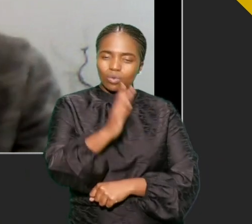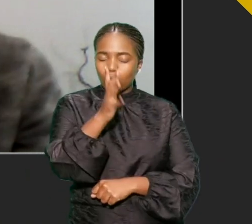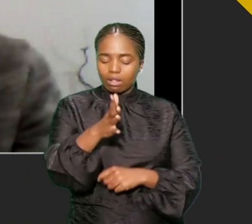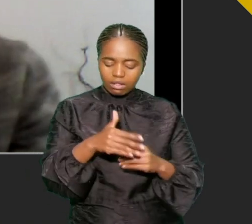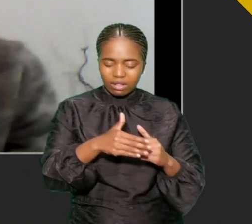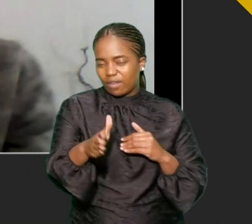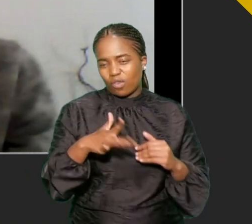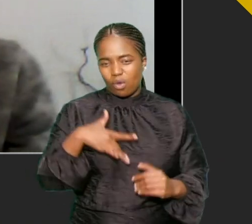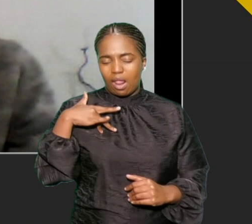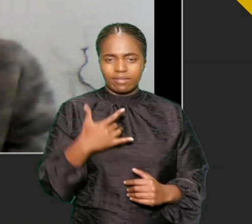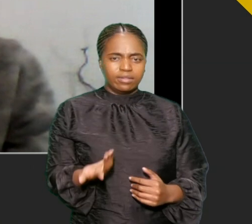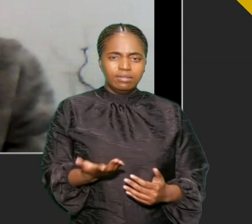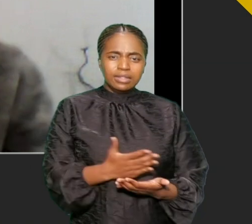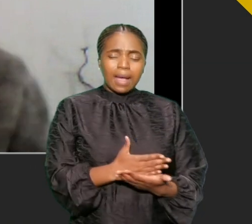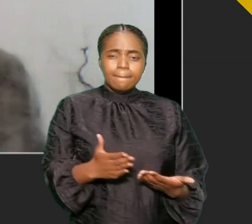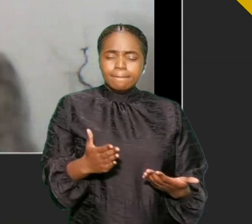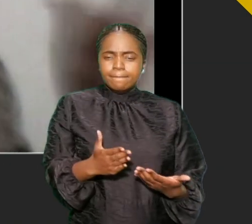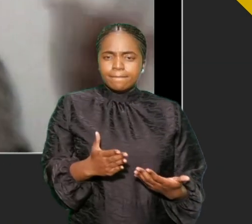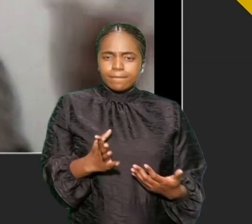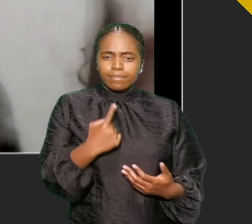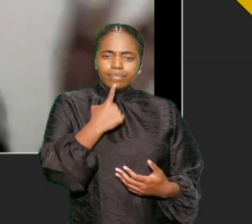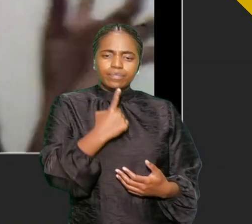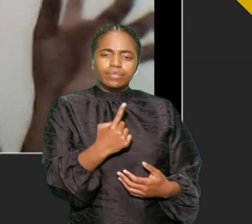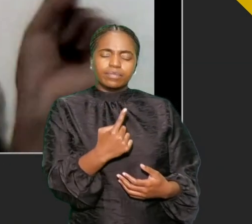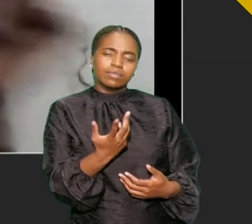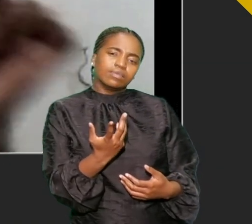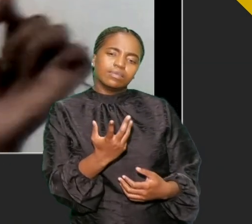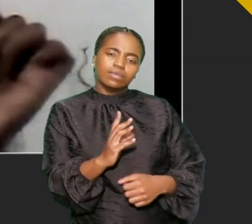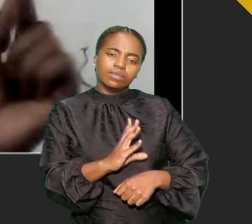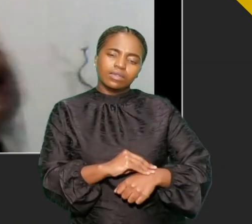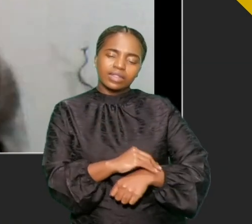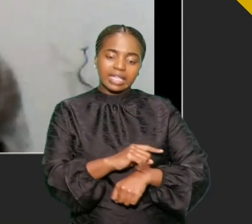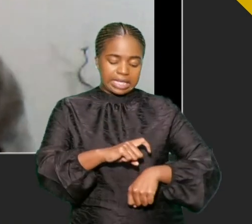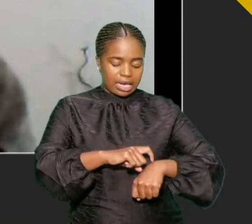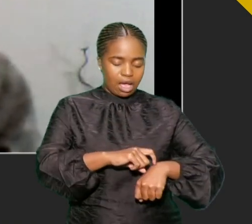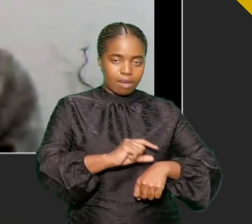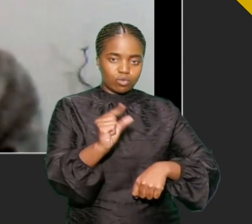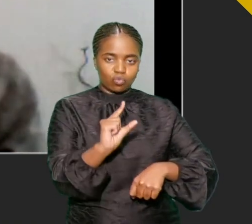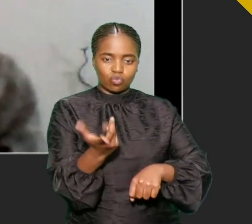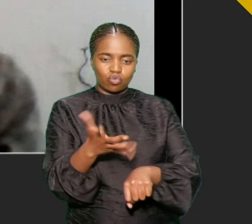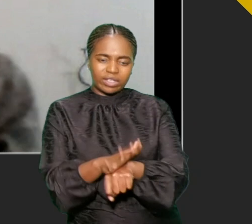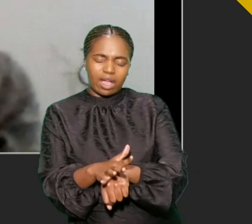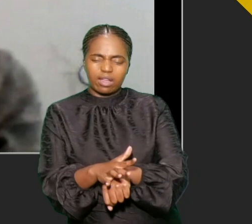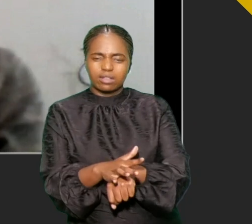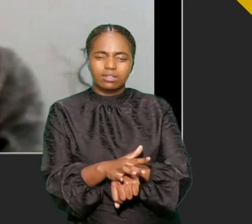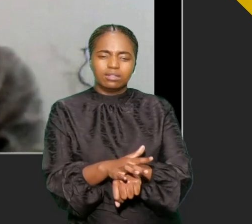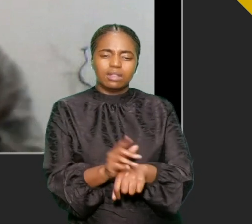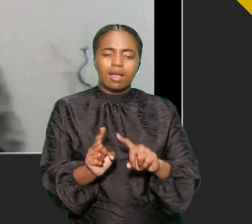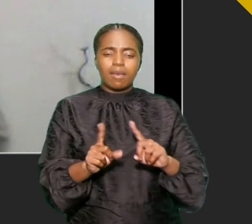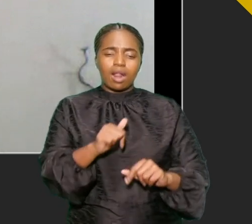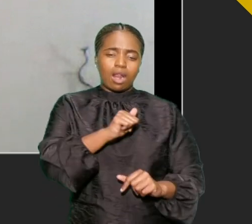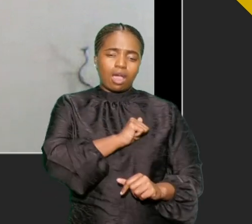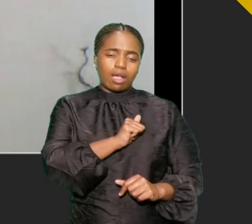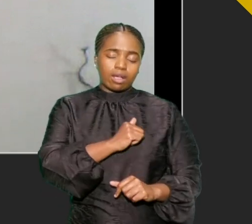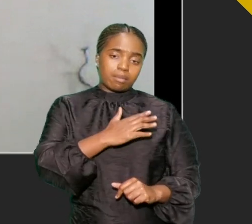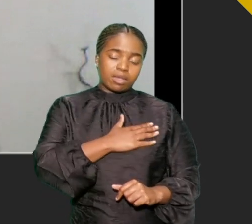life. Some are even blunt to say you only have this certain time to live. But fortunately for me, I